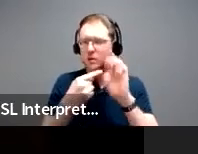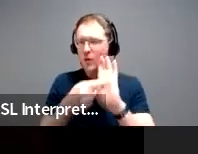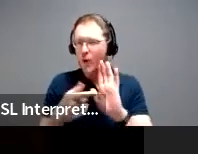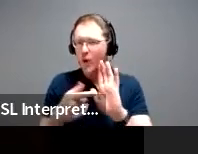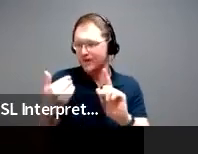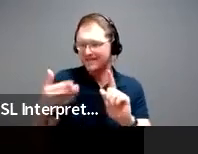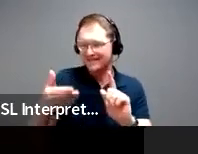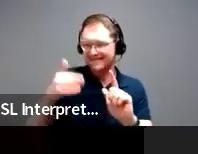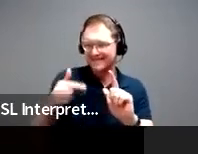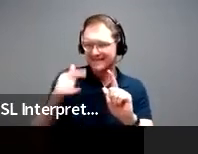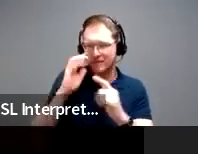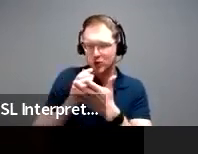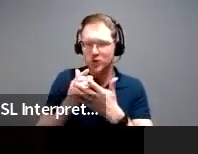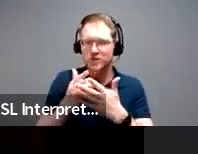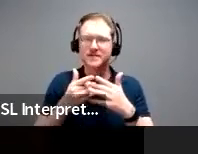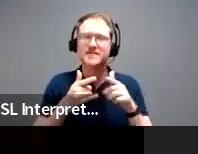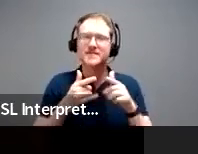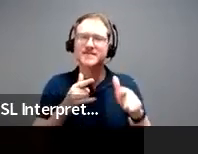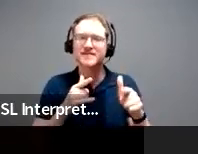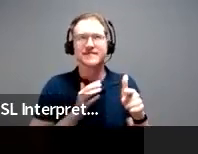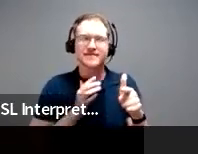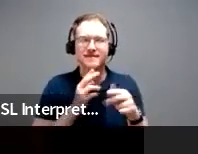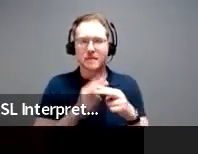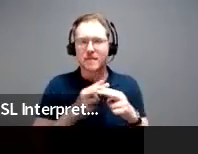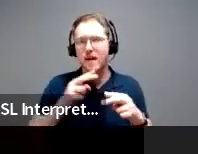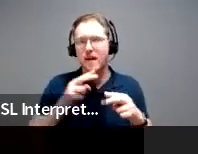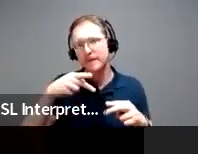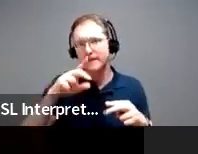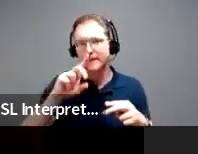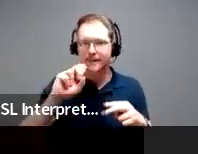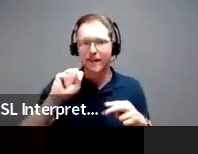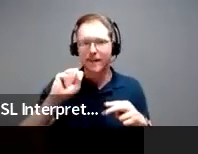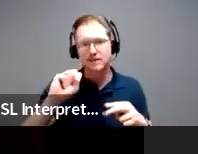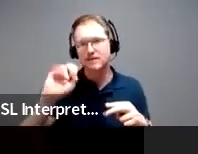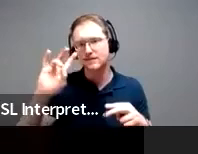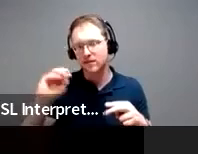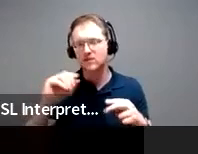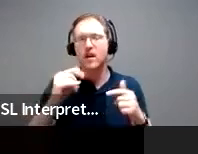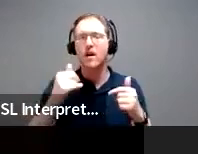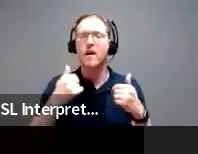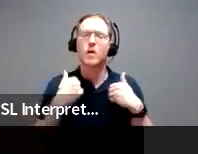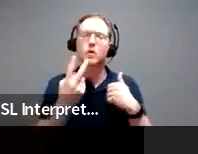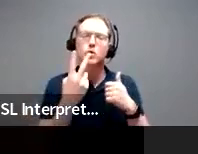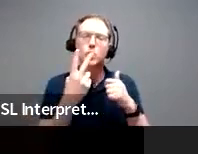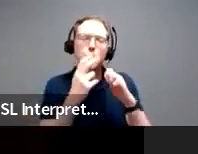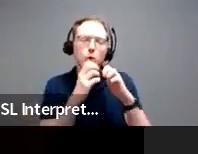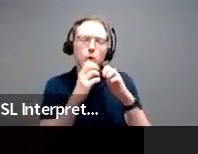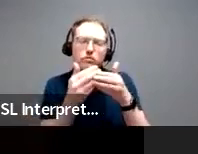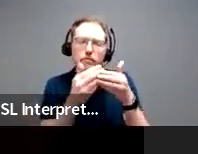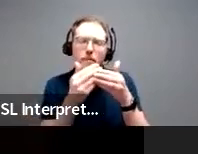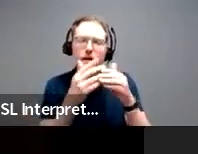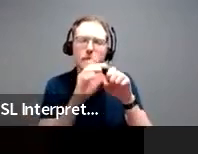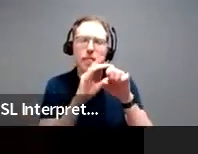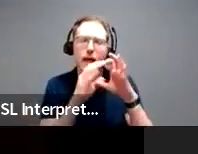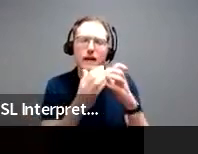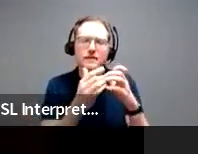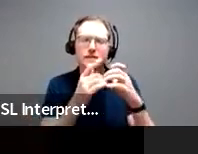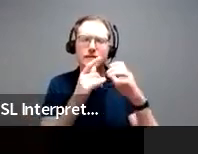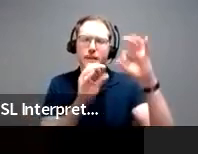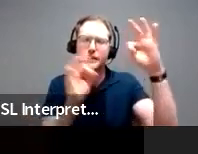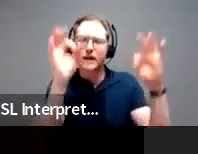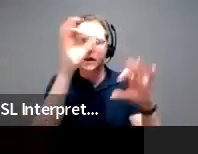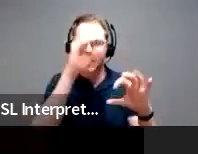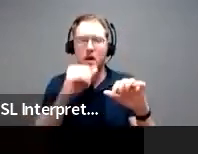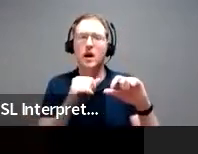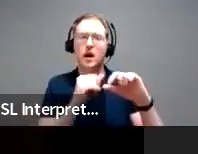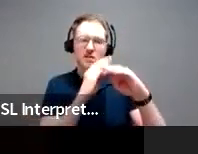name PDS-70. It has 2 protoplanets embedded in the gas and dust-rich disk of material. Again, we've blocked